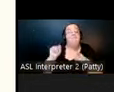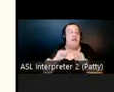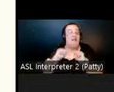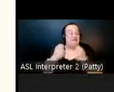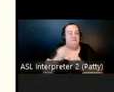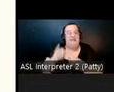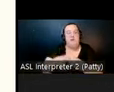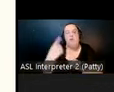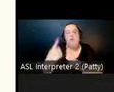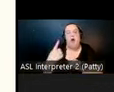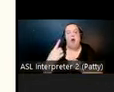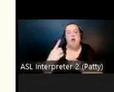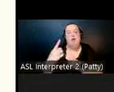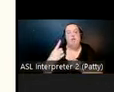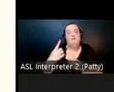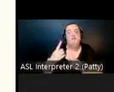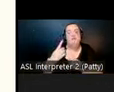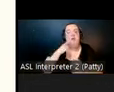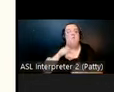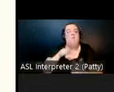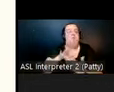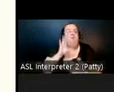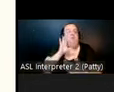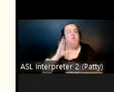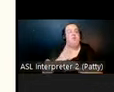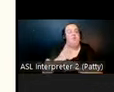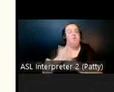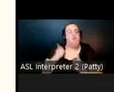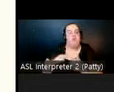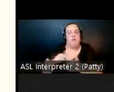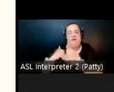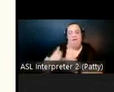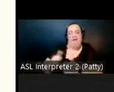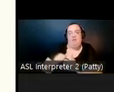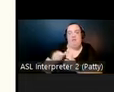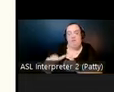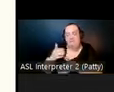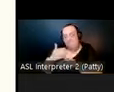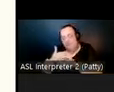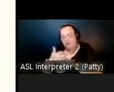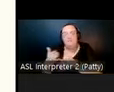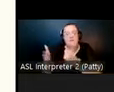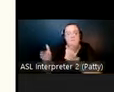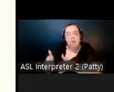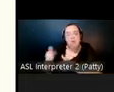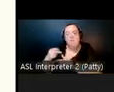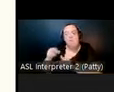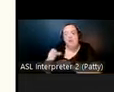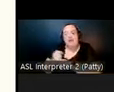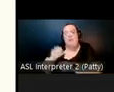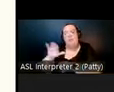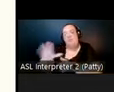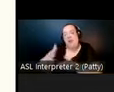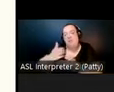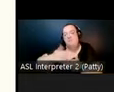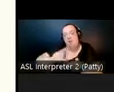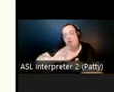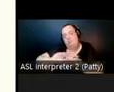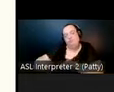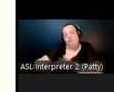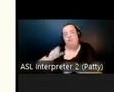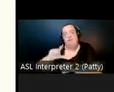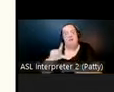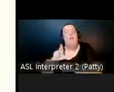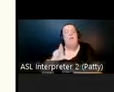the strategies we're going to use to help those medium and small parks get their share of the LRF funding. In